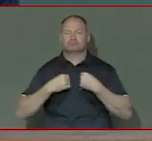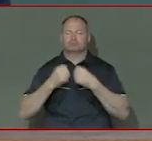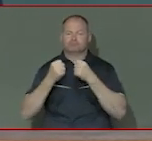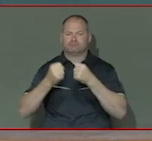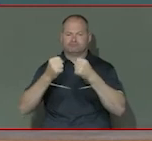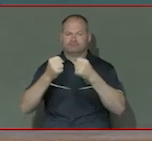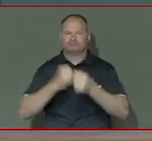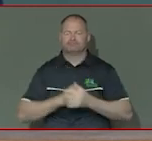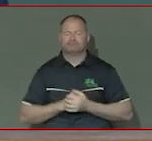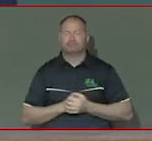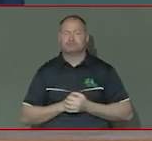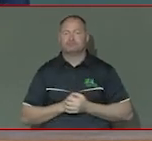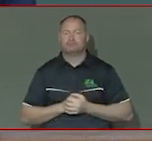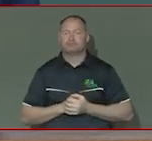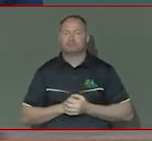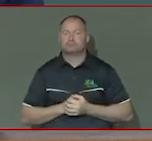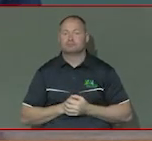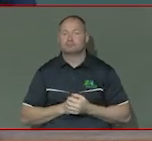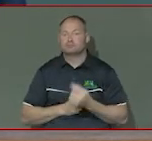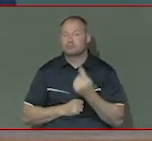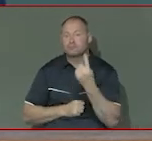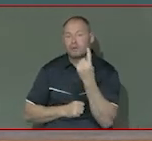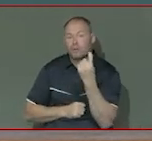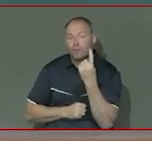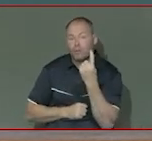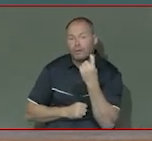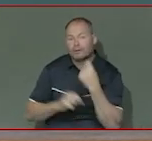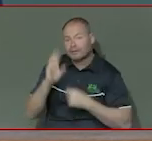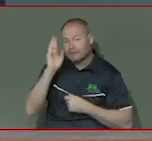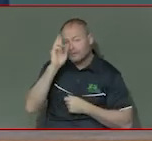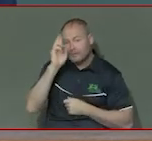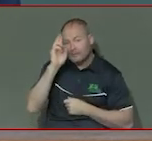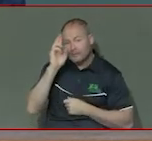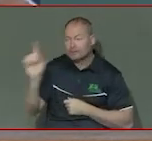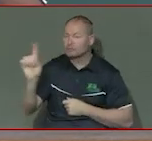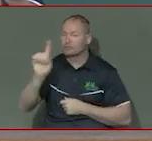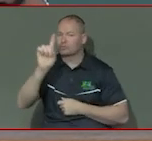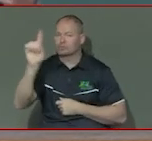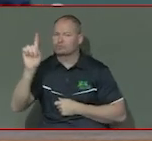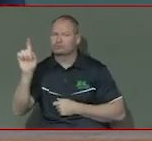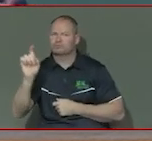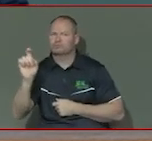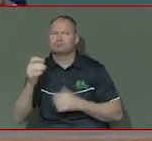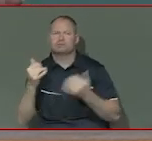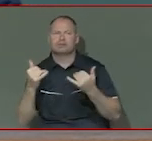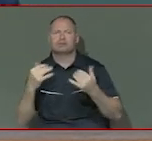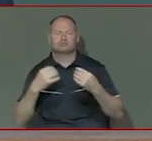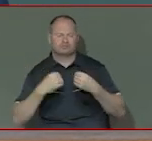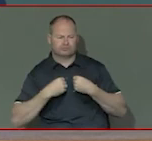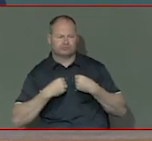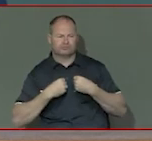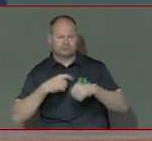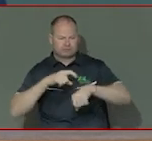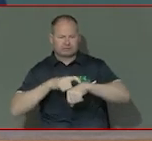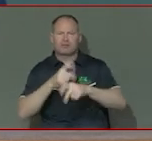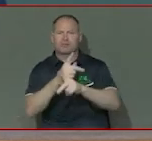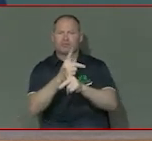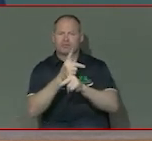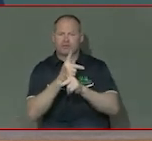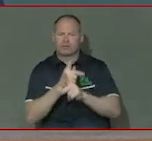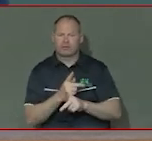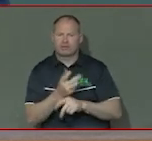must remember. Sometimes they will ask you, what is the stock holding period of the